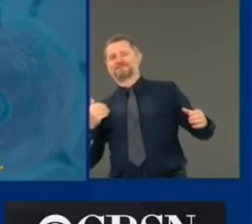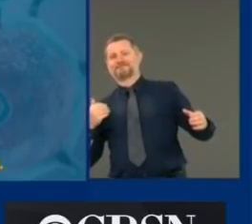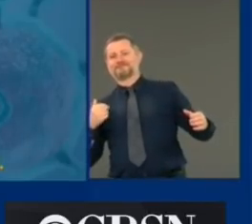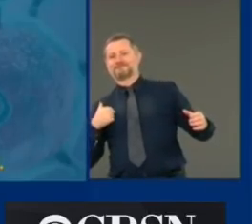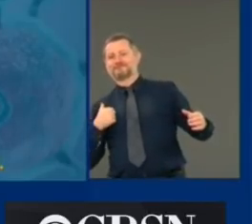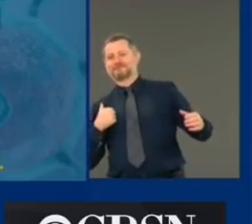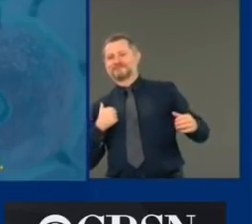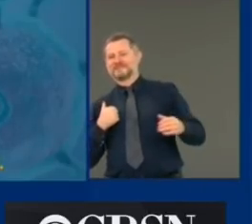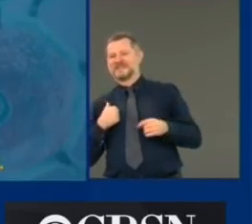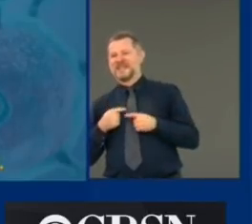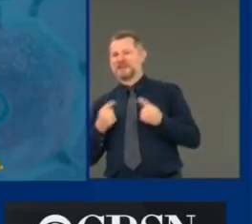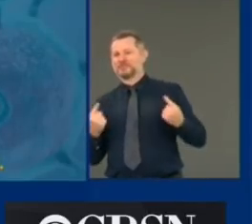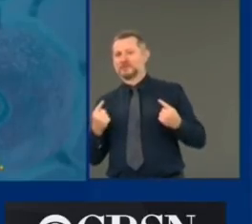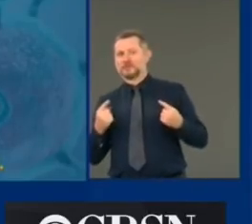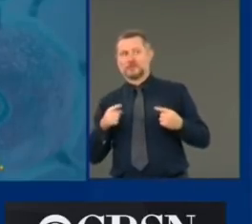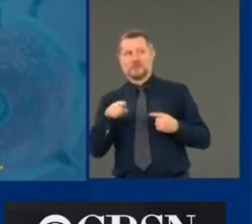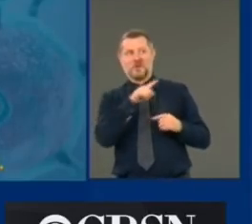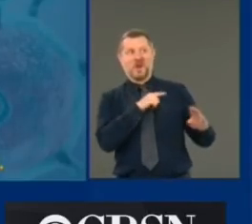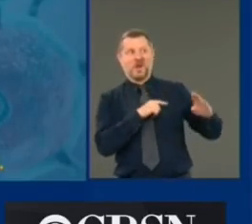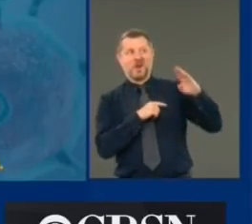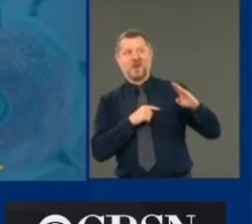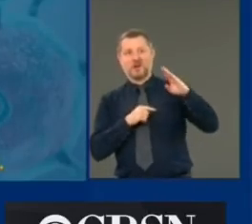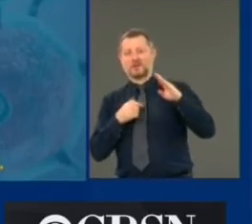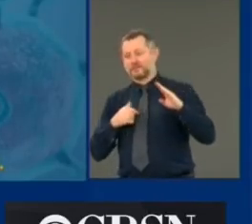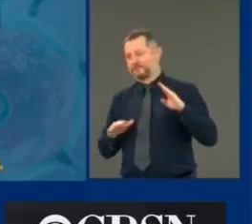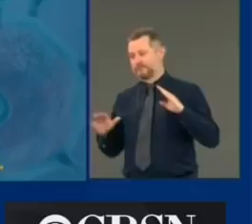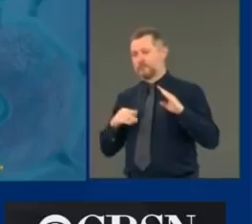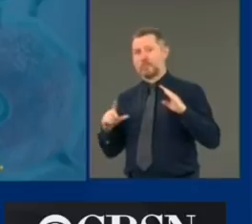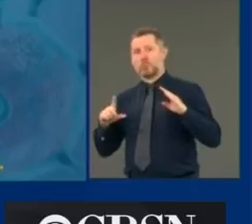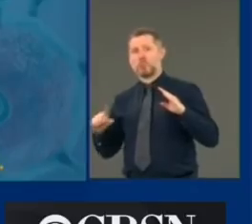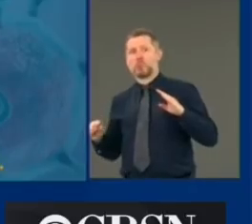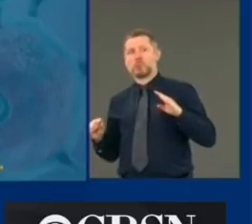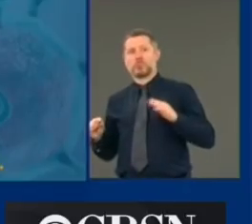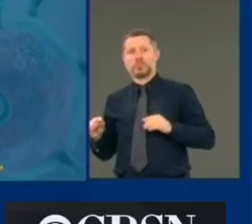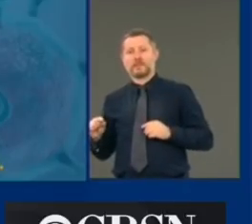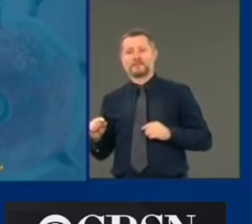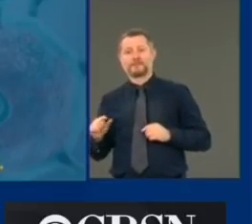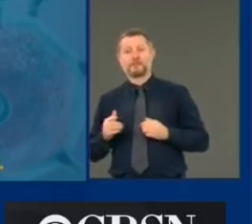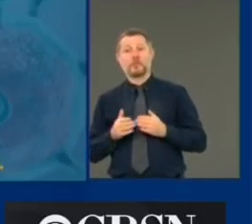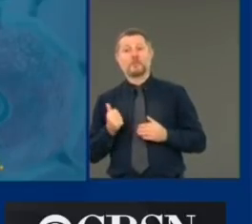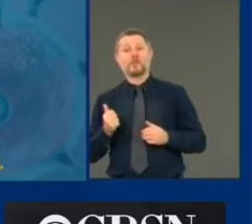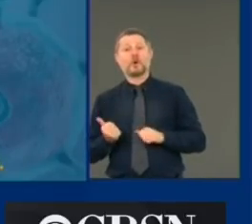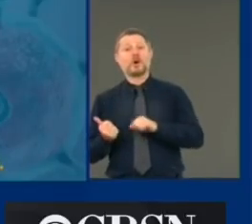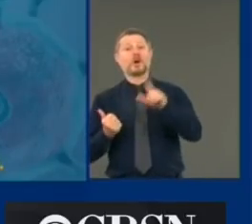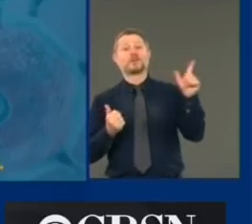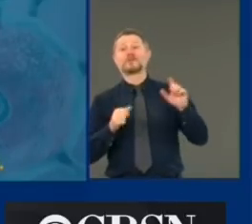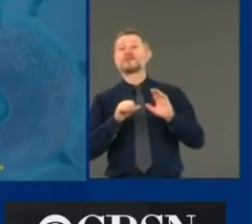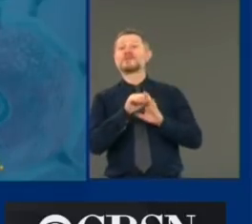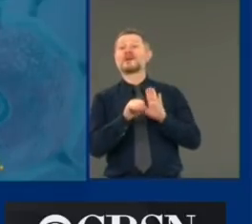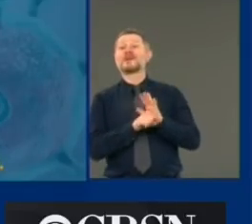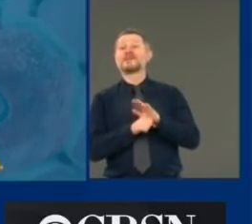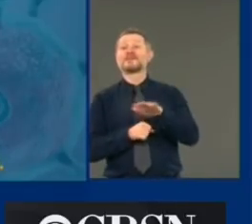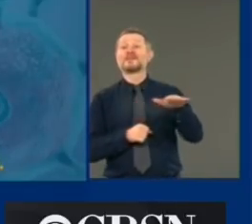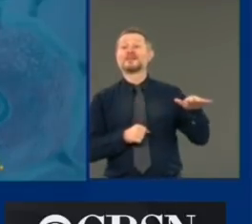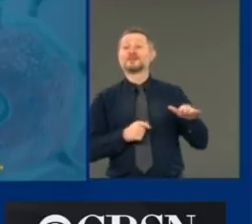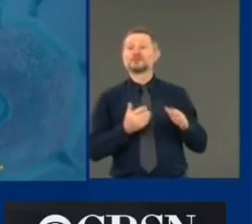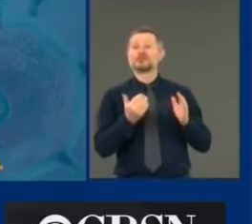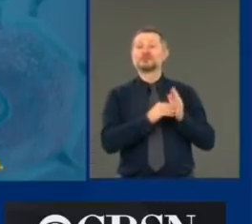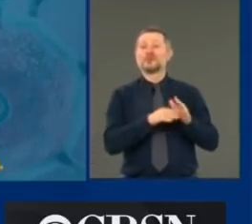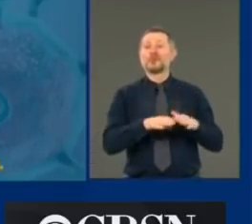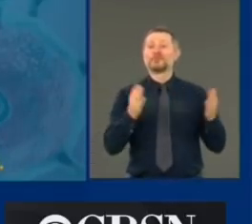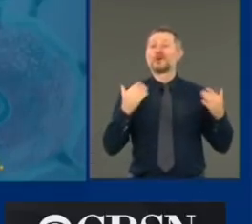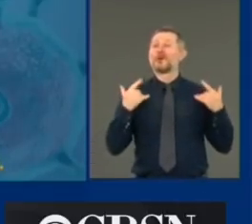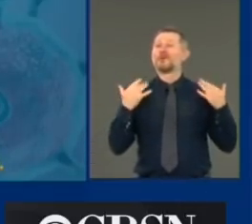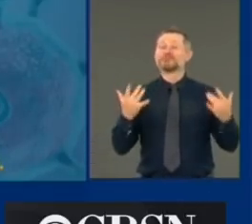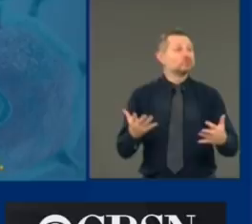opposite. All the other states, virtually all the other states, reopened and saw the number